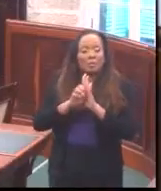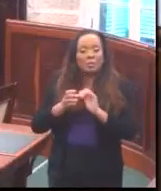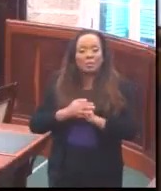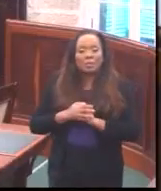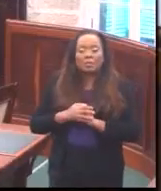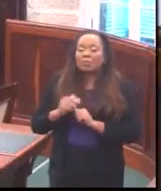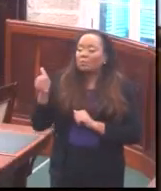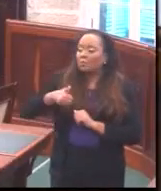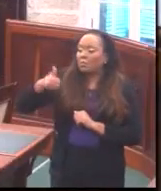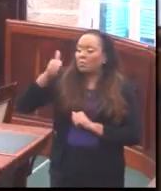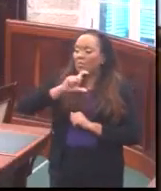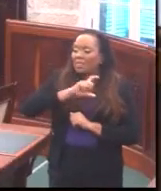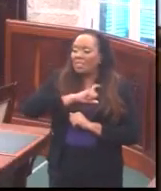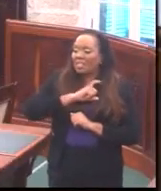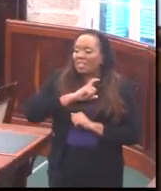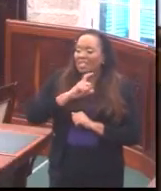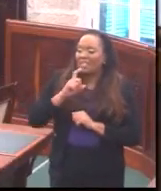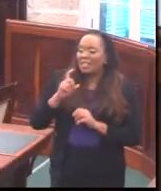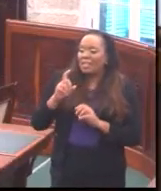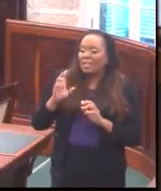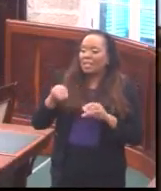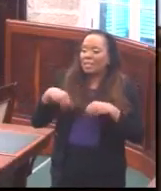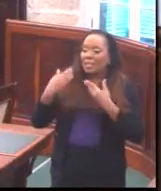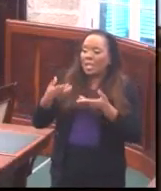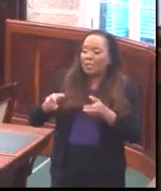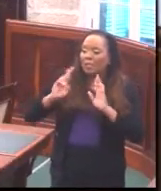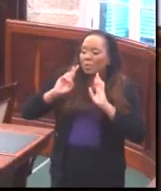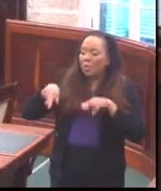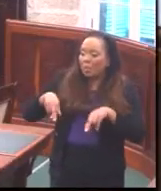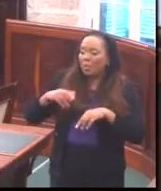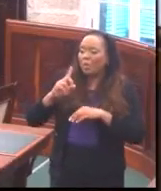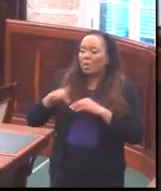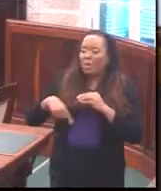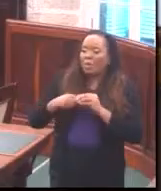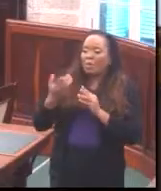giving a report to the court as to the progress of the phone tapping.